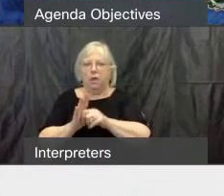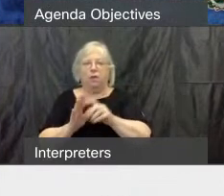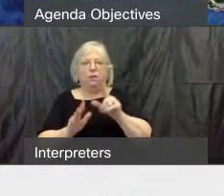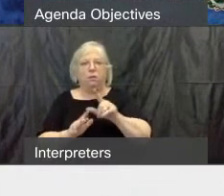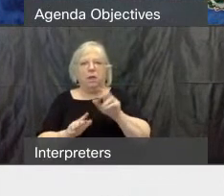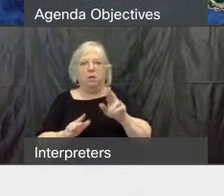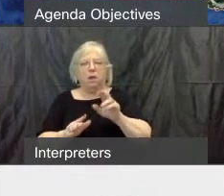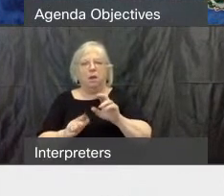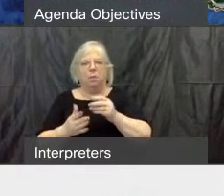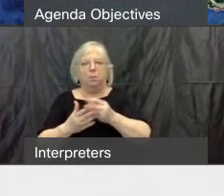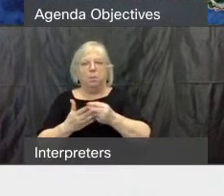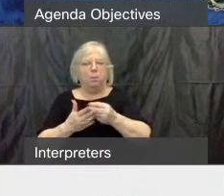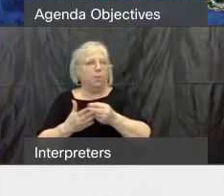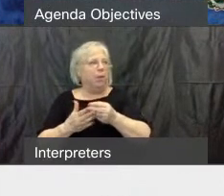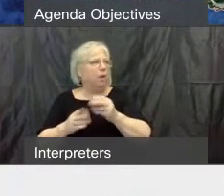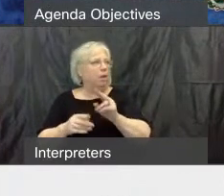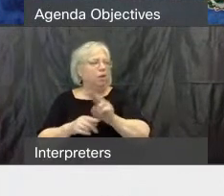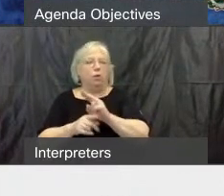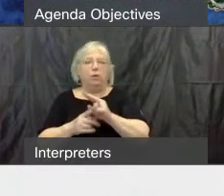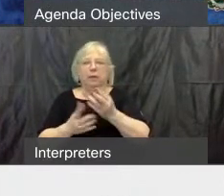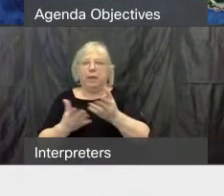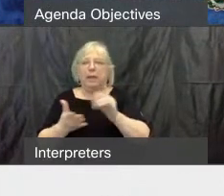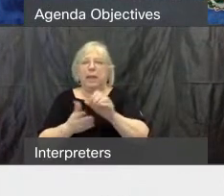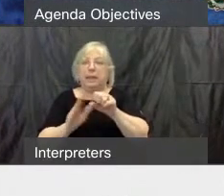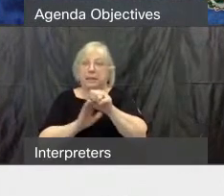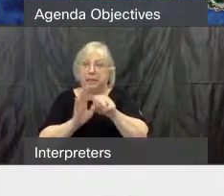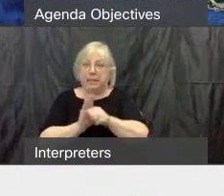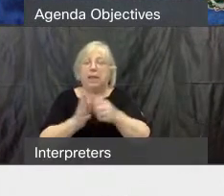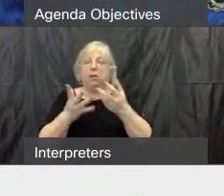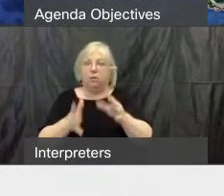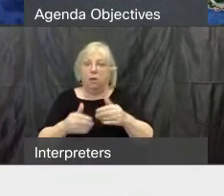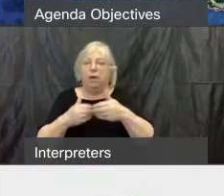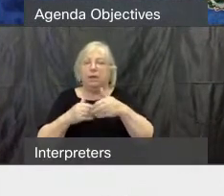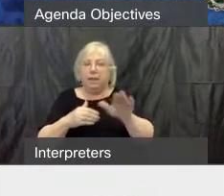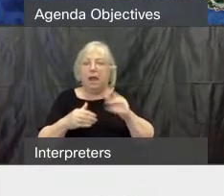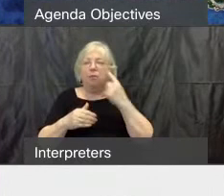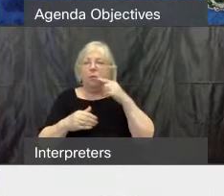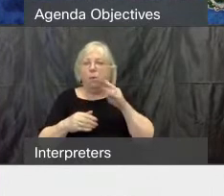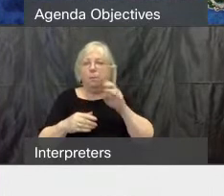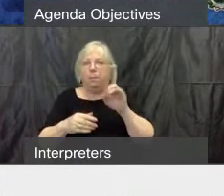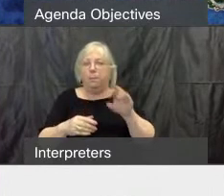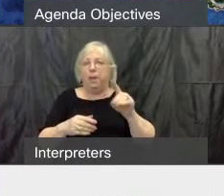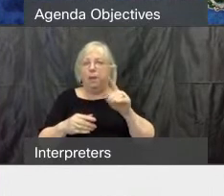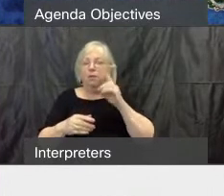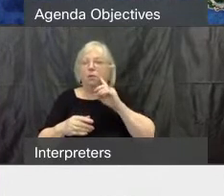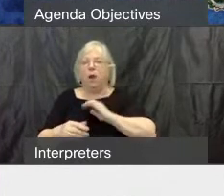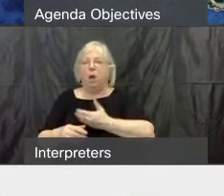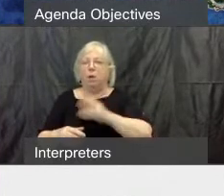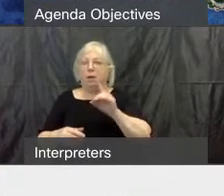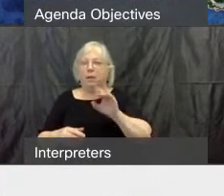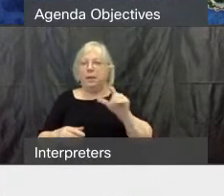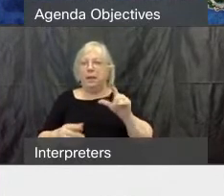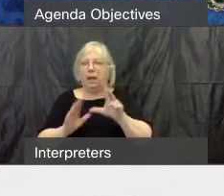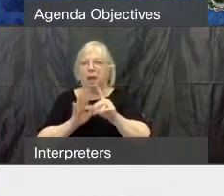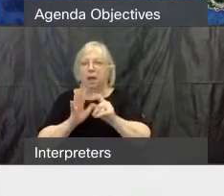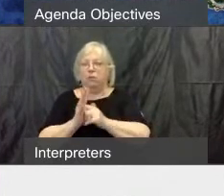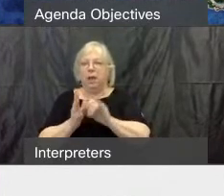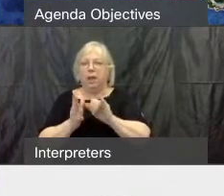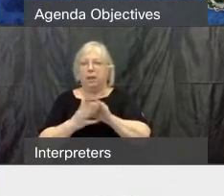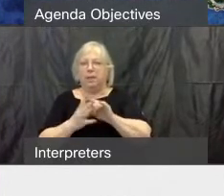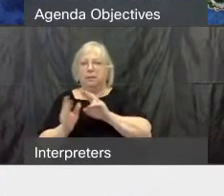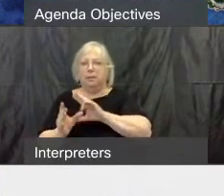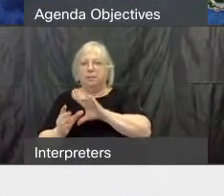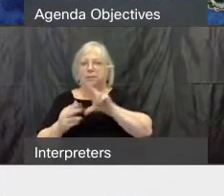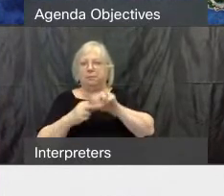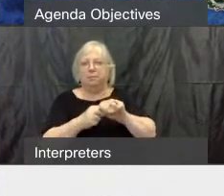things that the state of Arkansas has already competitively bid out. So for example, our Dell contract is a piggyback off the